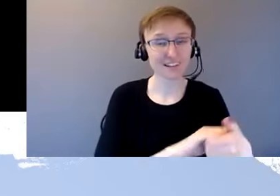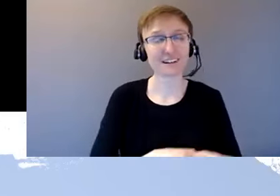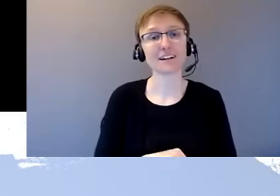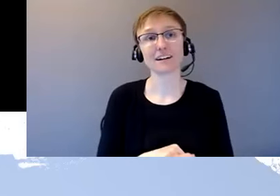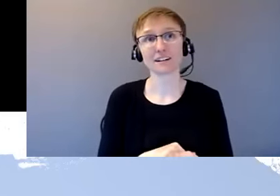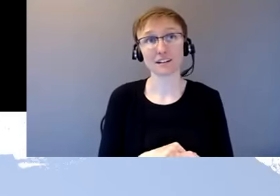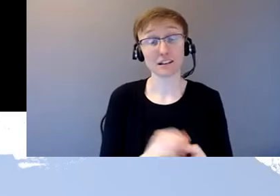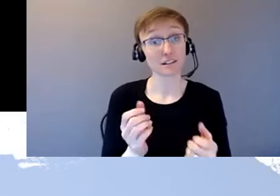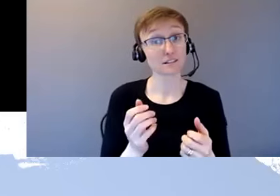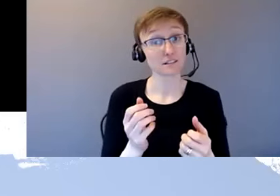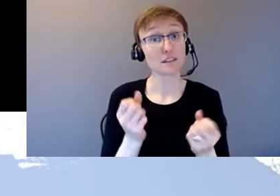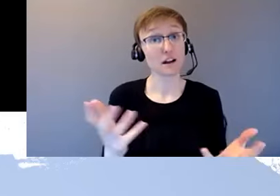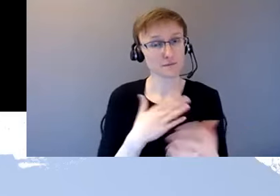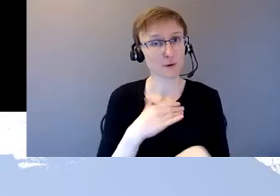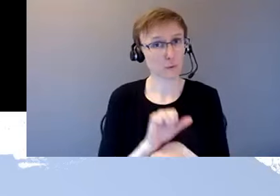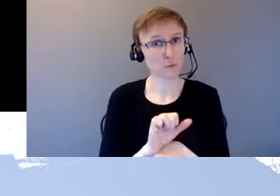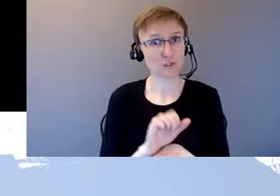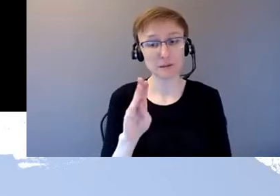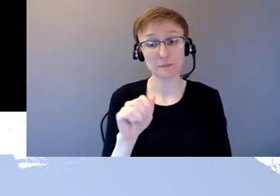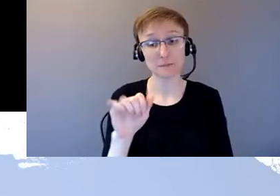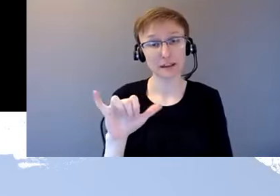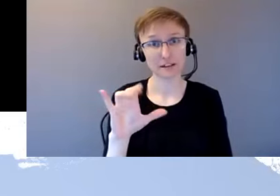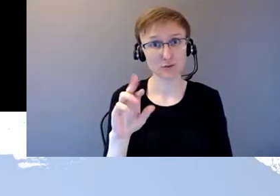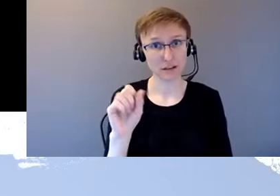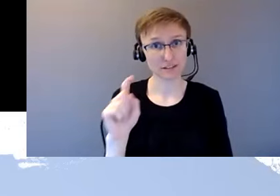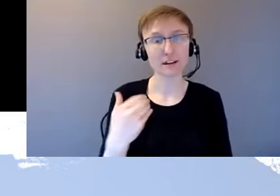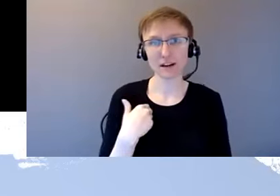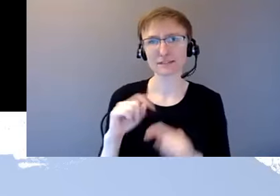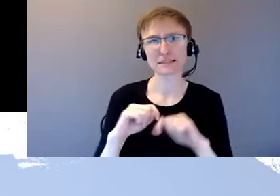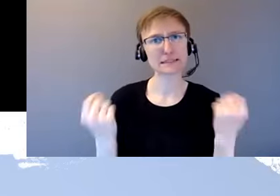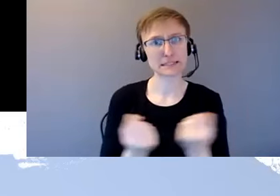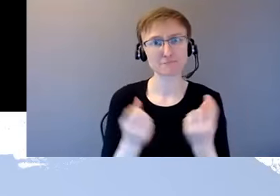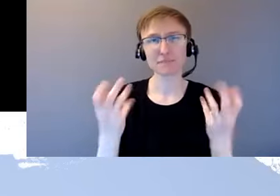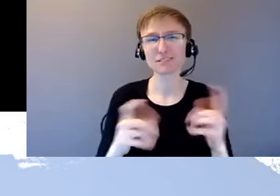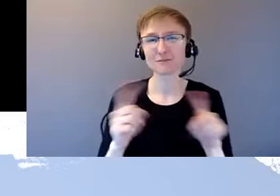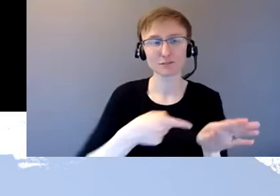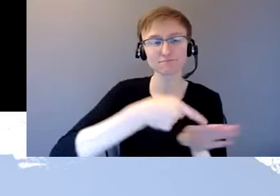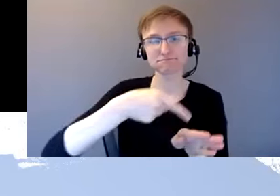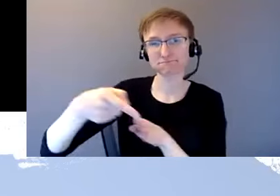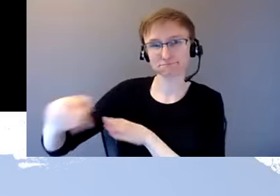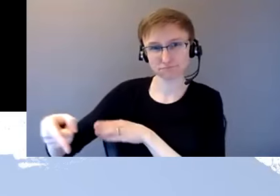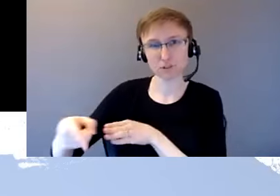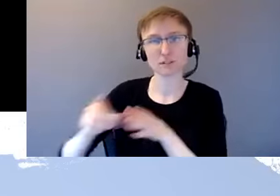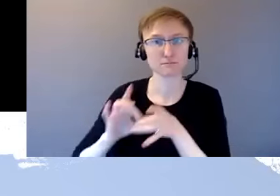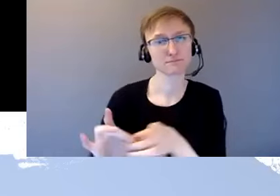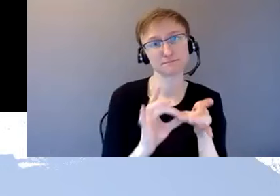much all of my work through Baycrest is with a multidisciplinary team, which is very valuable. We'll talk about that.